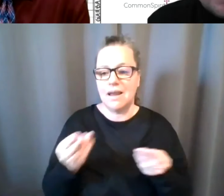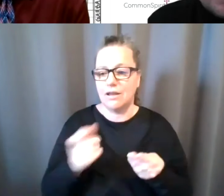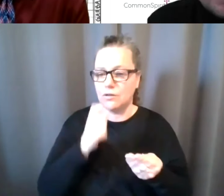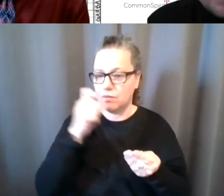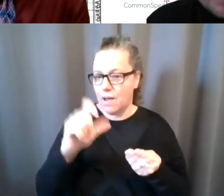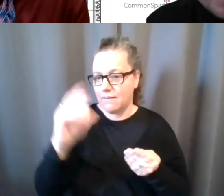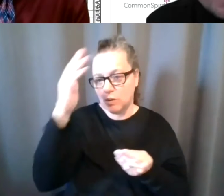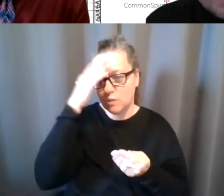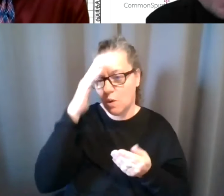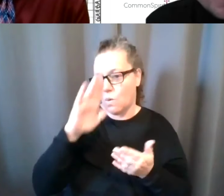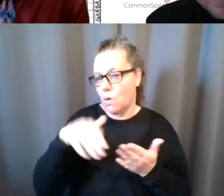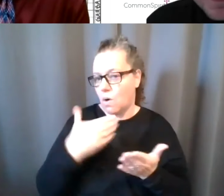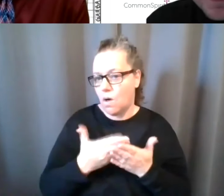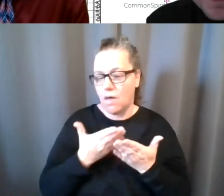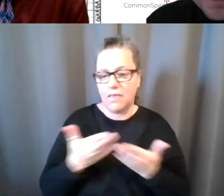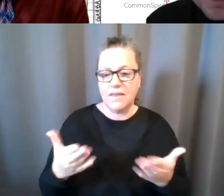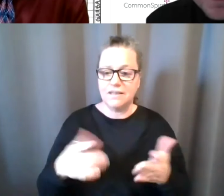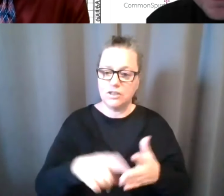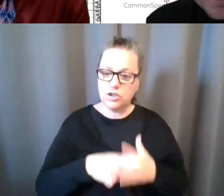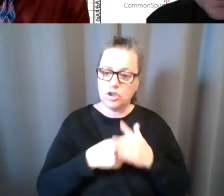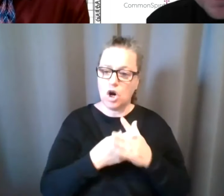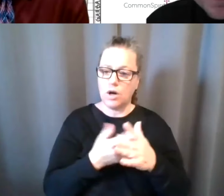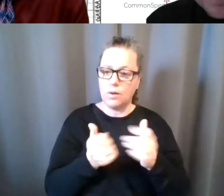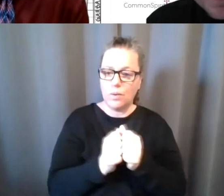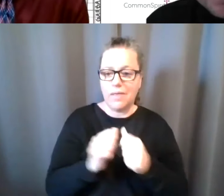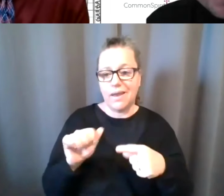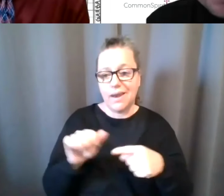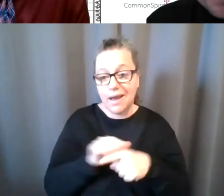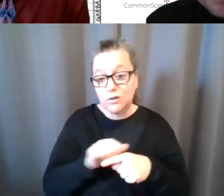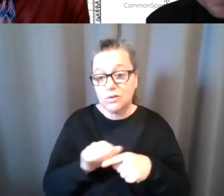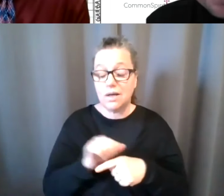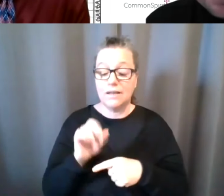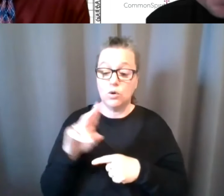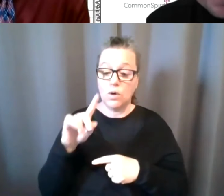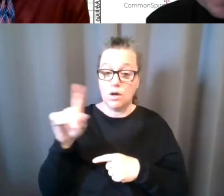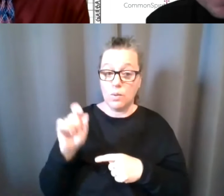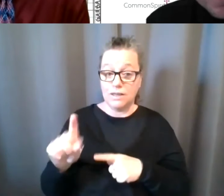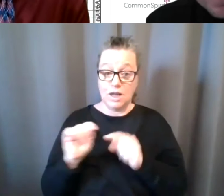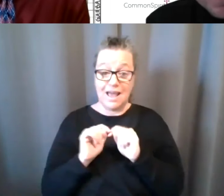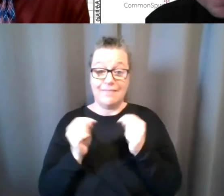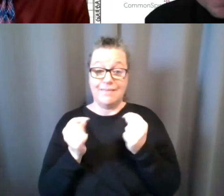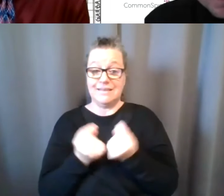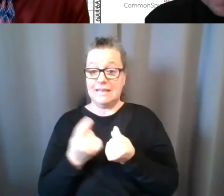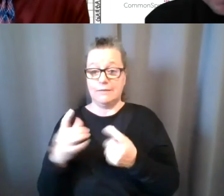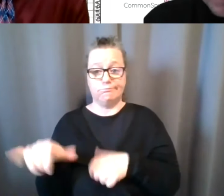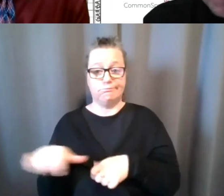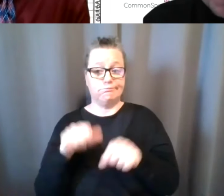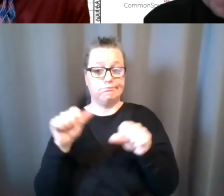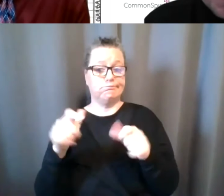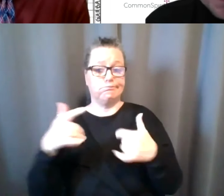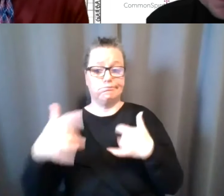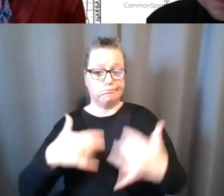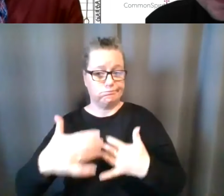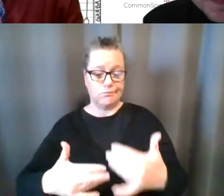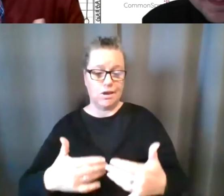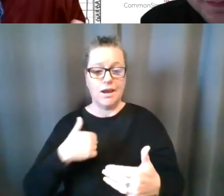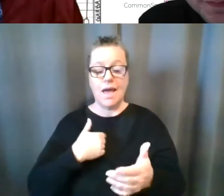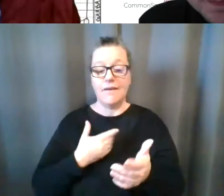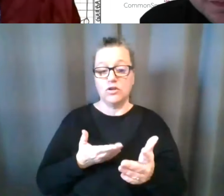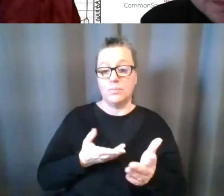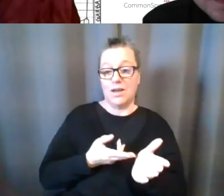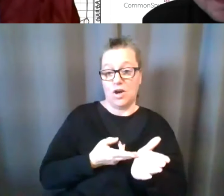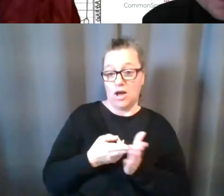just facilitate it. Start it with either like an exercise or a question. And the team usually just takes over from there. And I got to be honest,